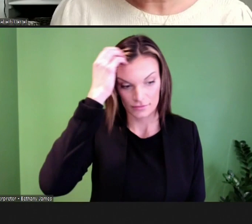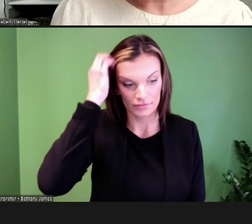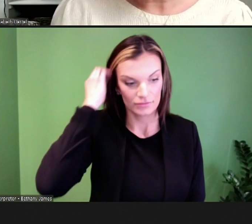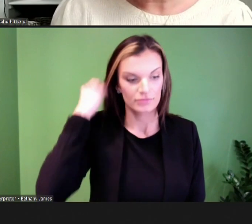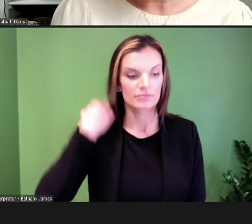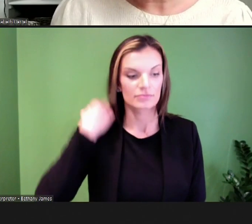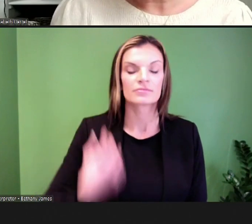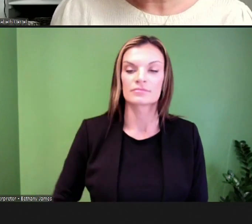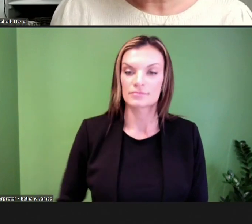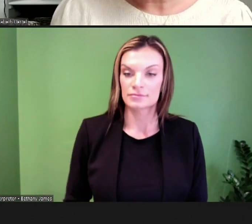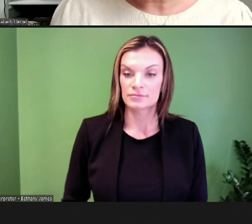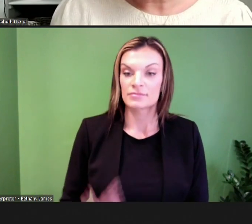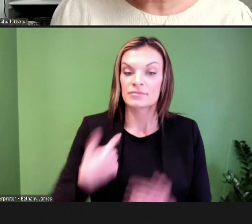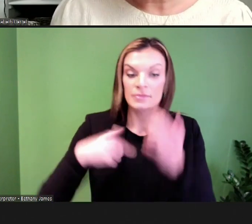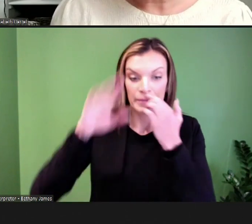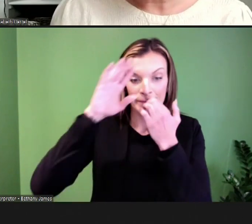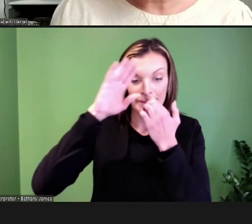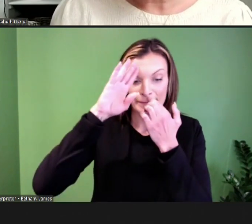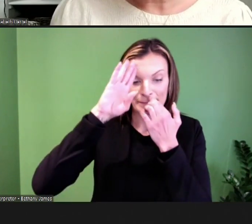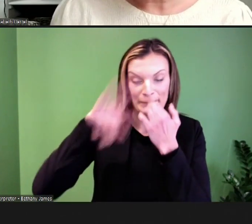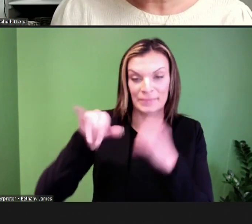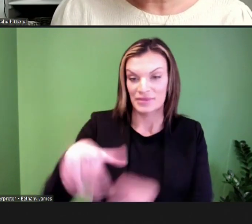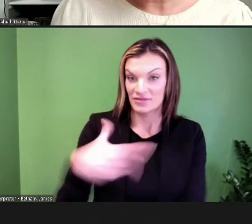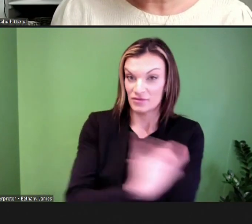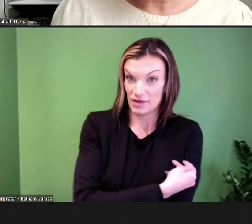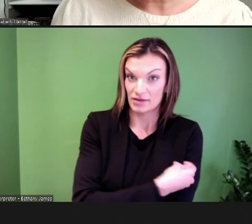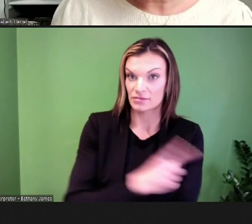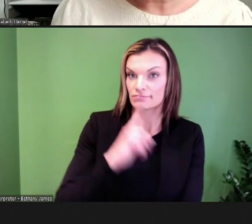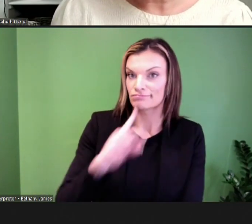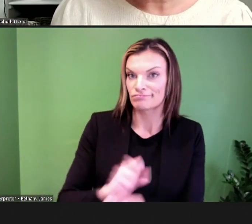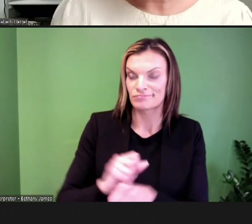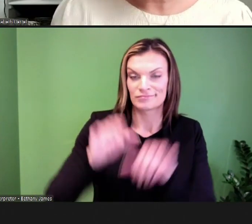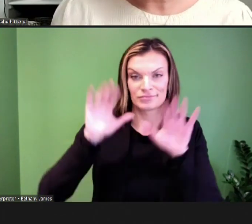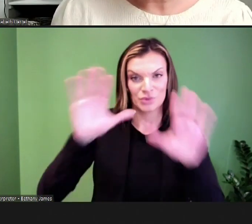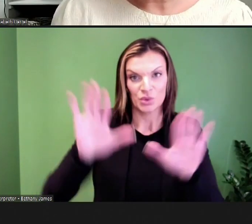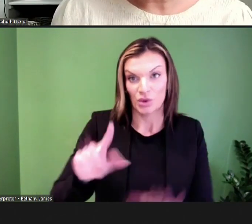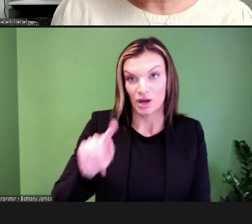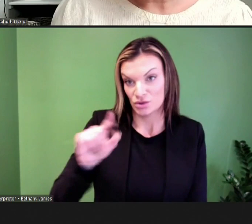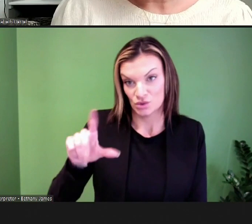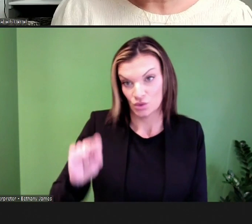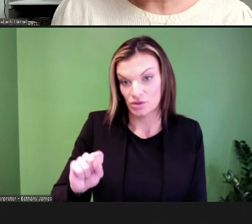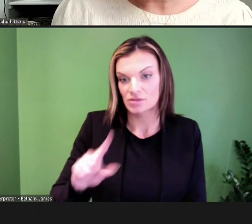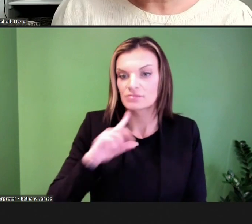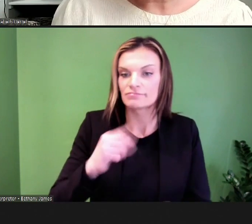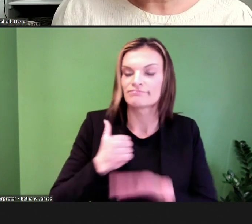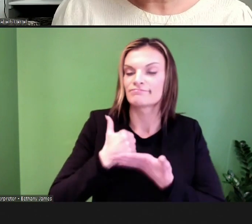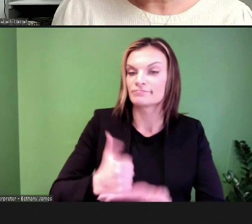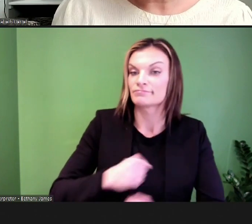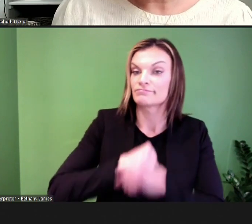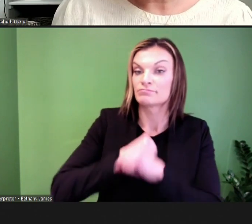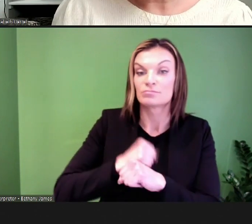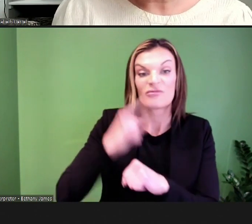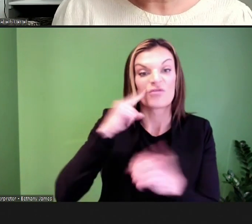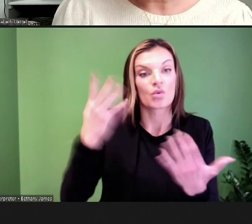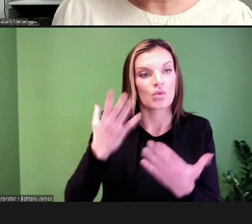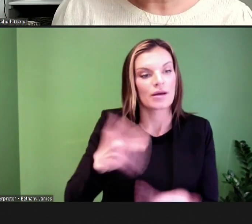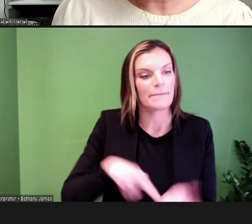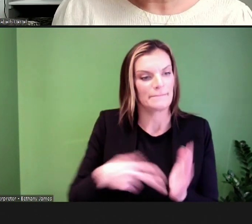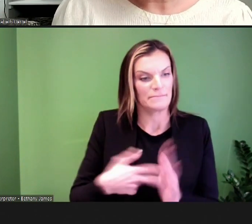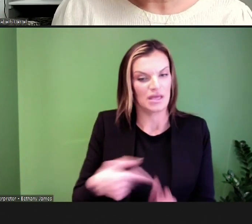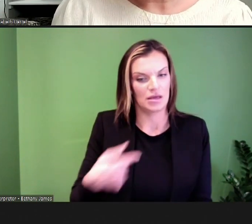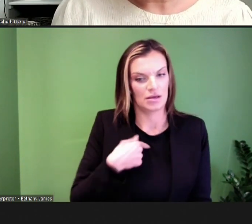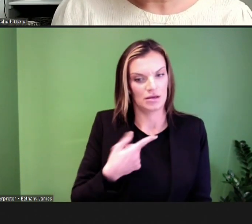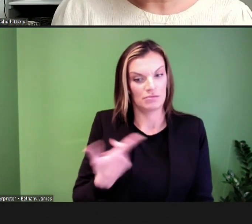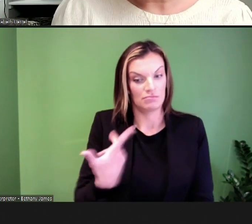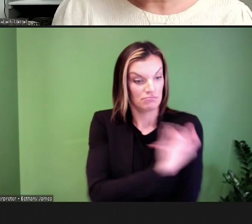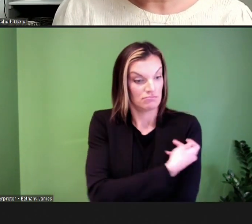So we know that the vaccines are phenomenal tools in protecting against severe illness and death. That